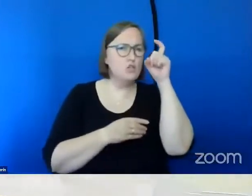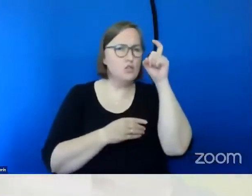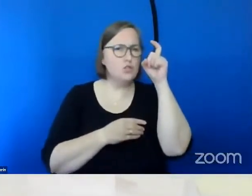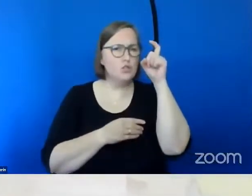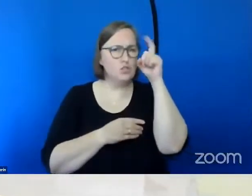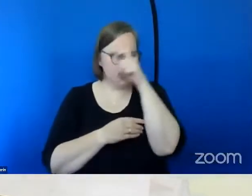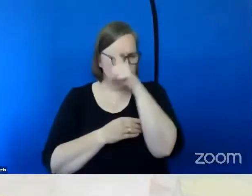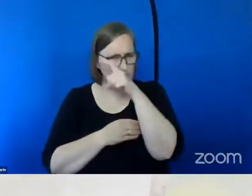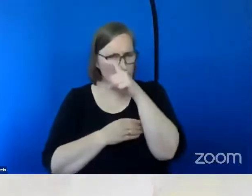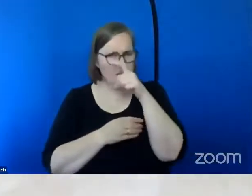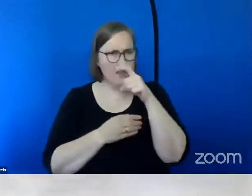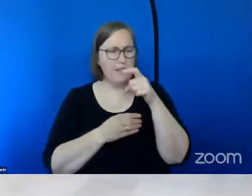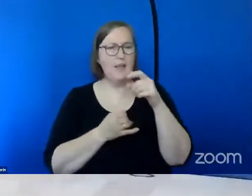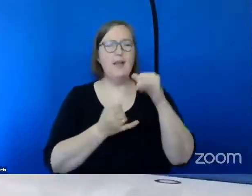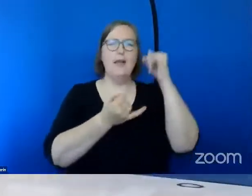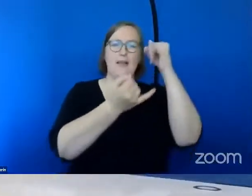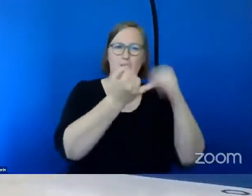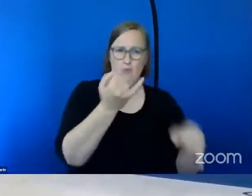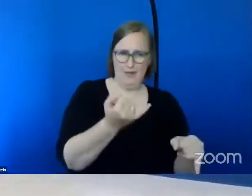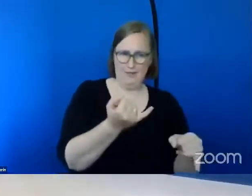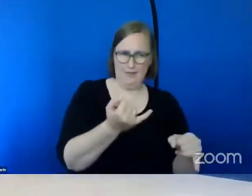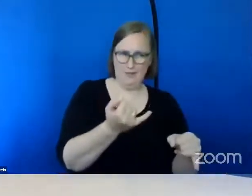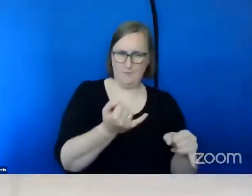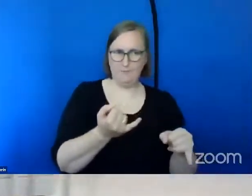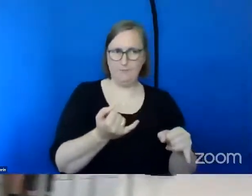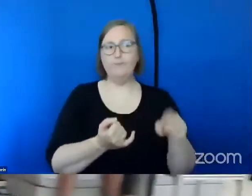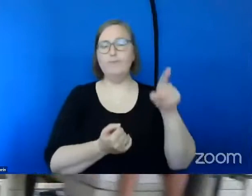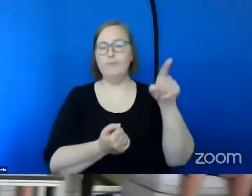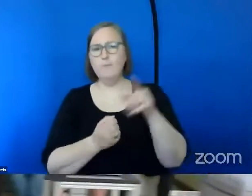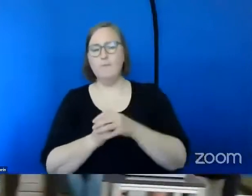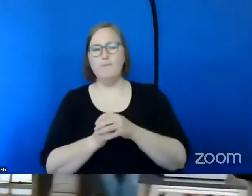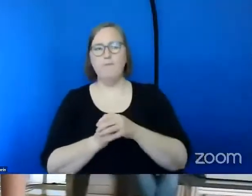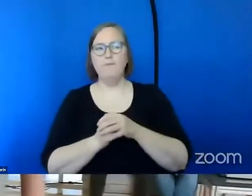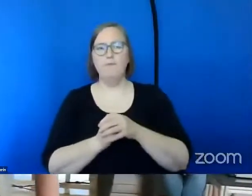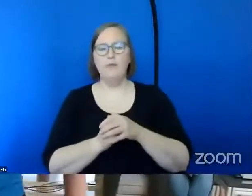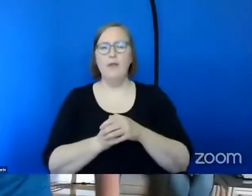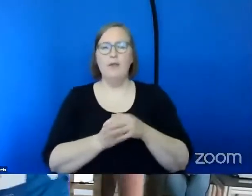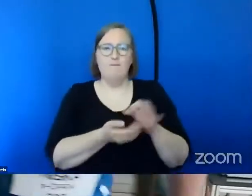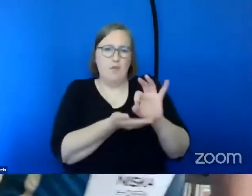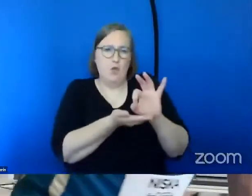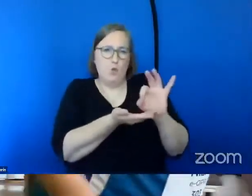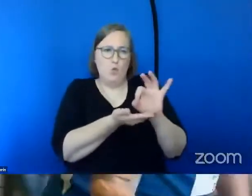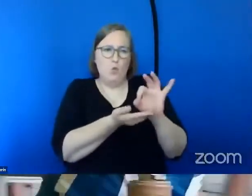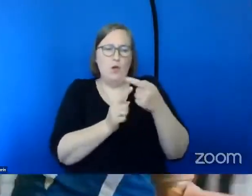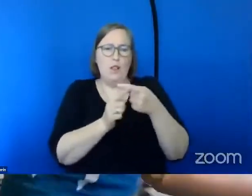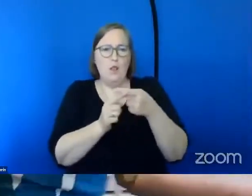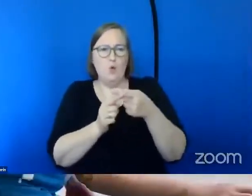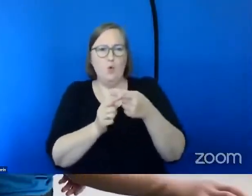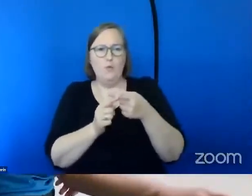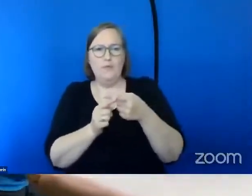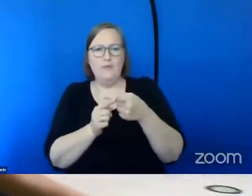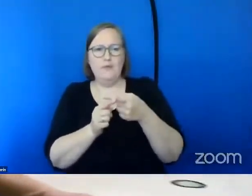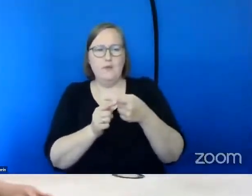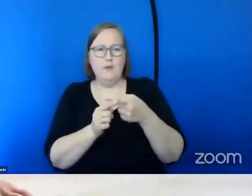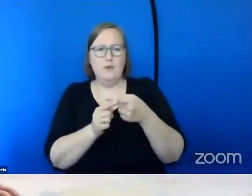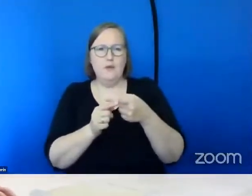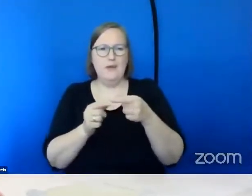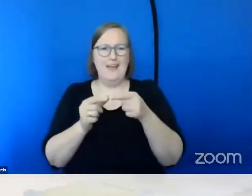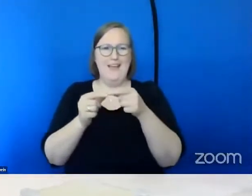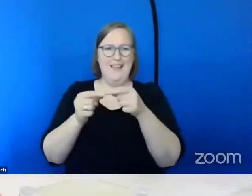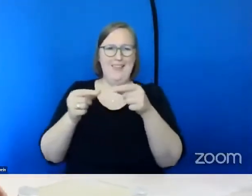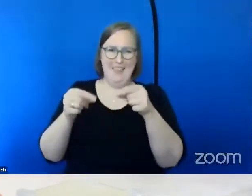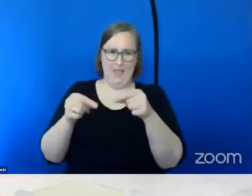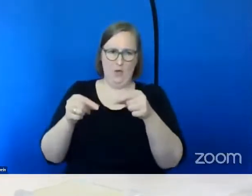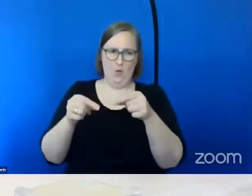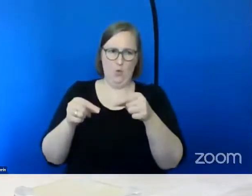list. But again, a very quick and efficient performance. 1:36. Oh, this is